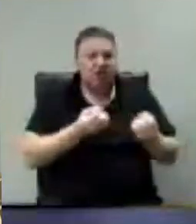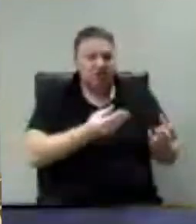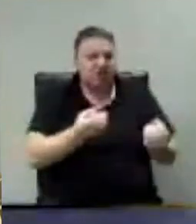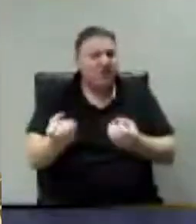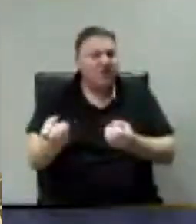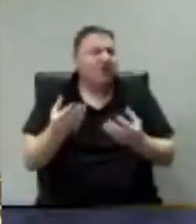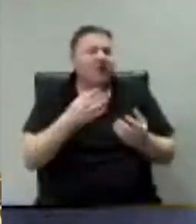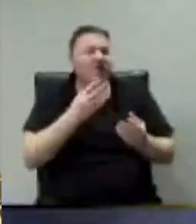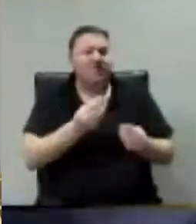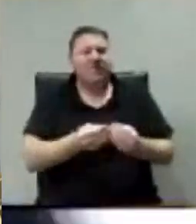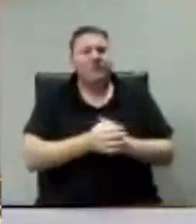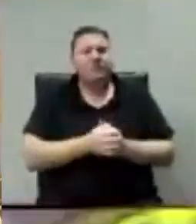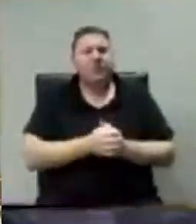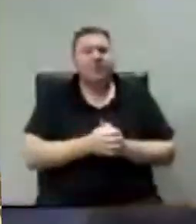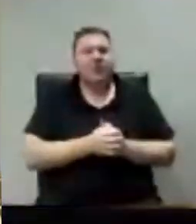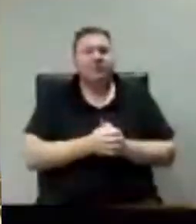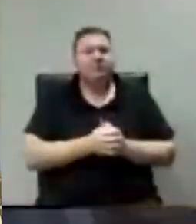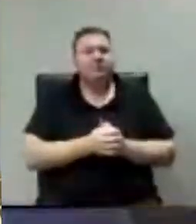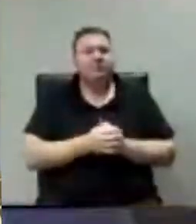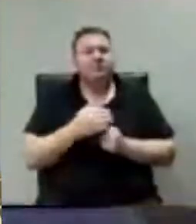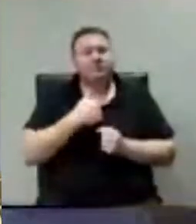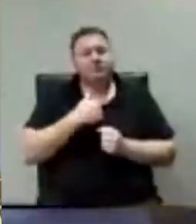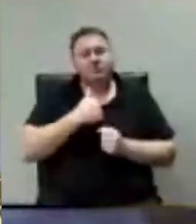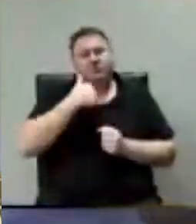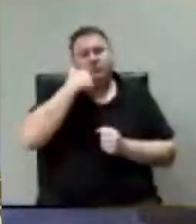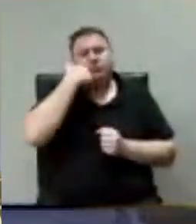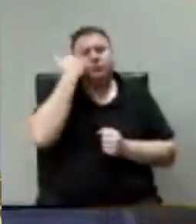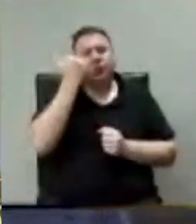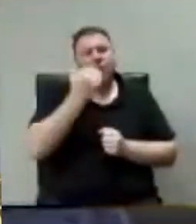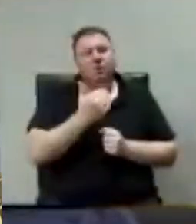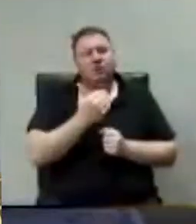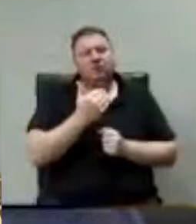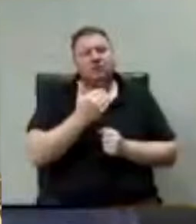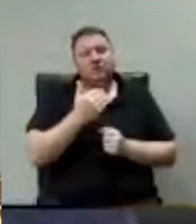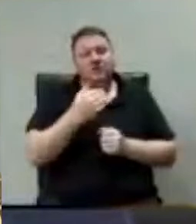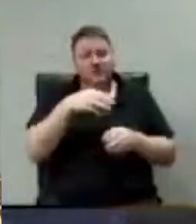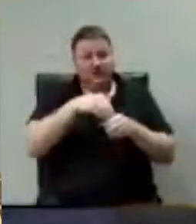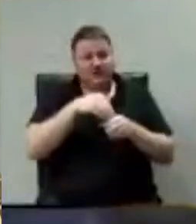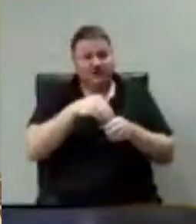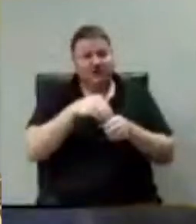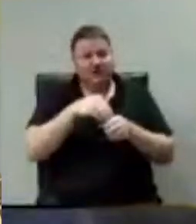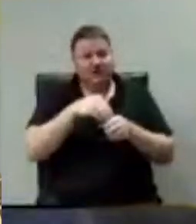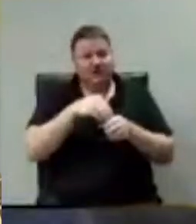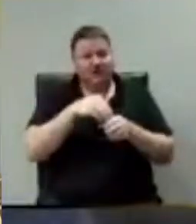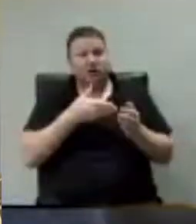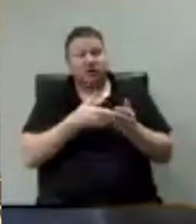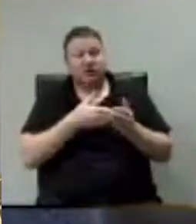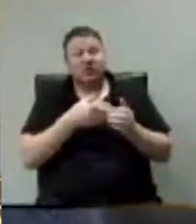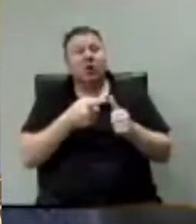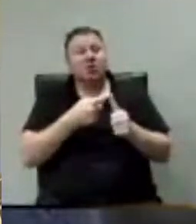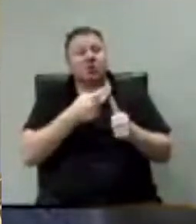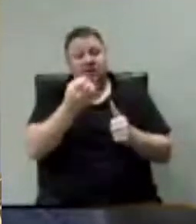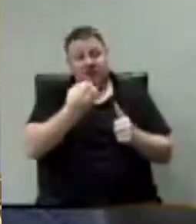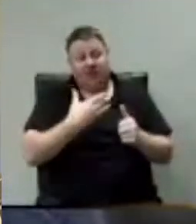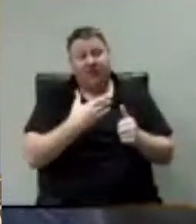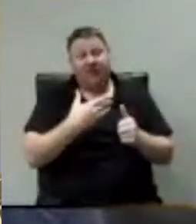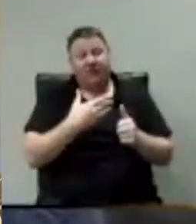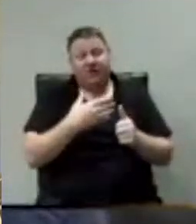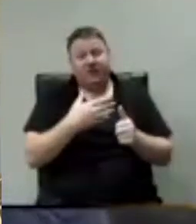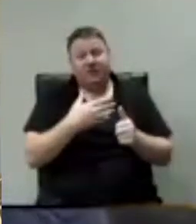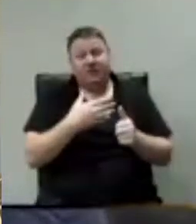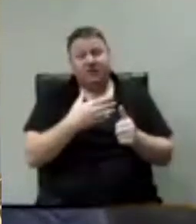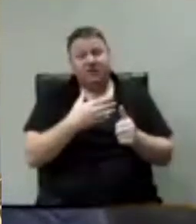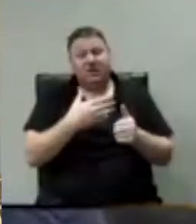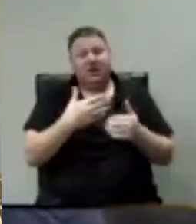of them. So I also want, even on this one, for you to have, if